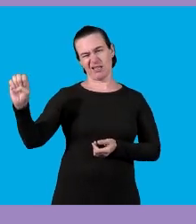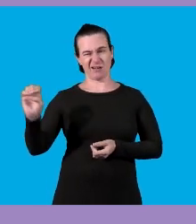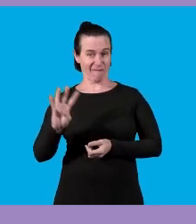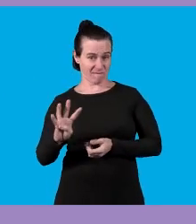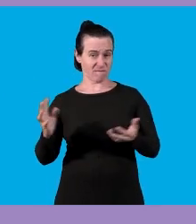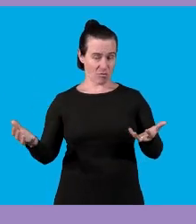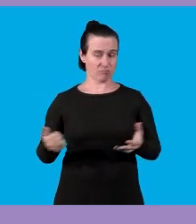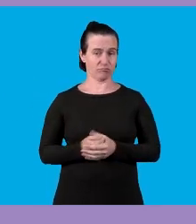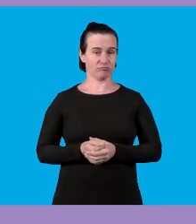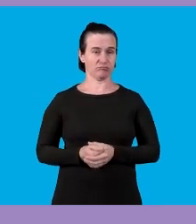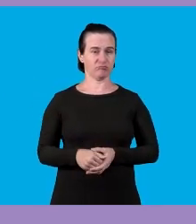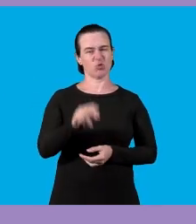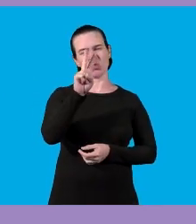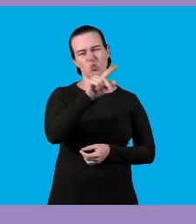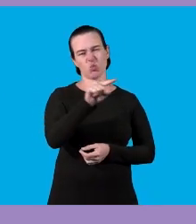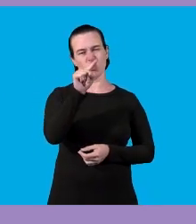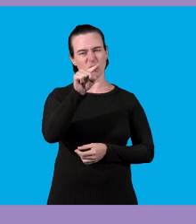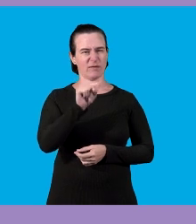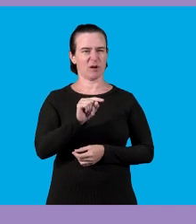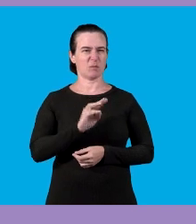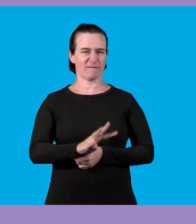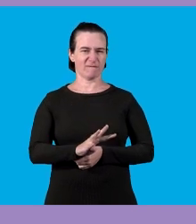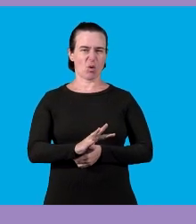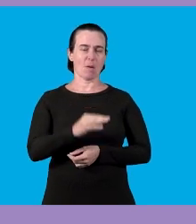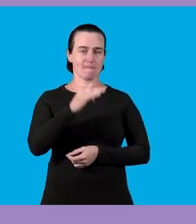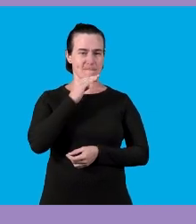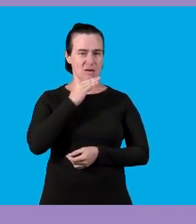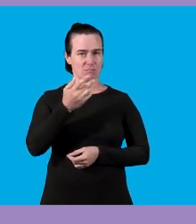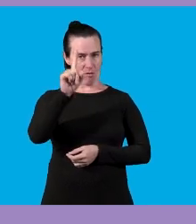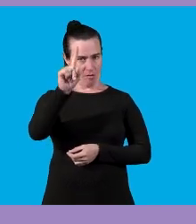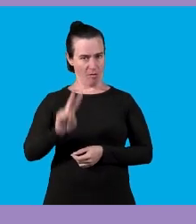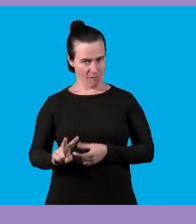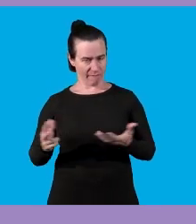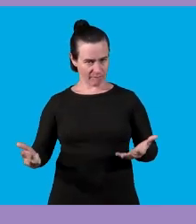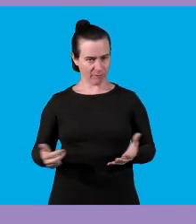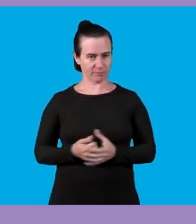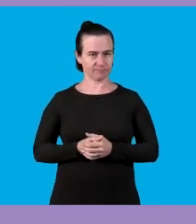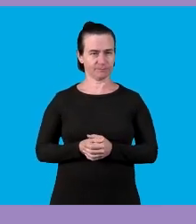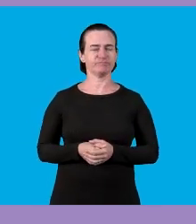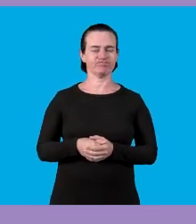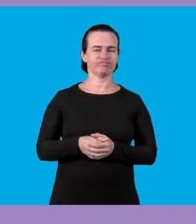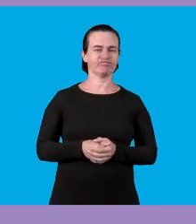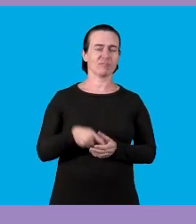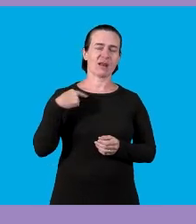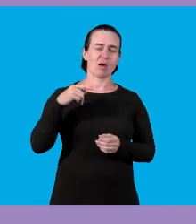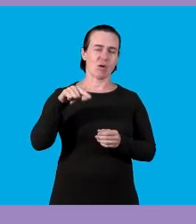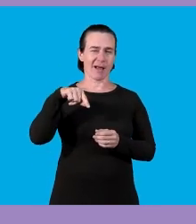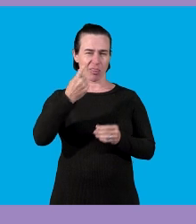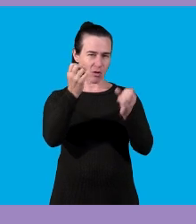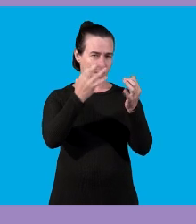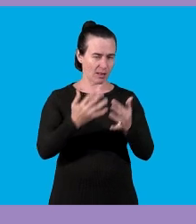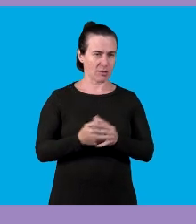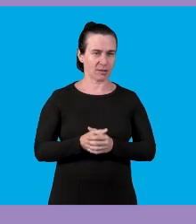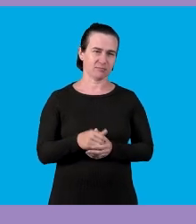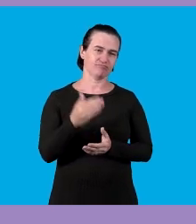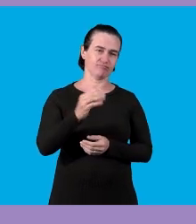and DE, which is 4, 2 divided by 4 gives us a half. And then let's look at the other